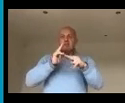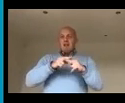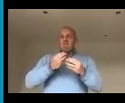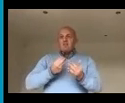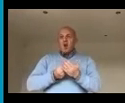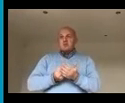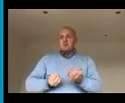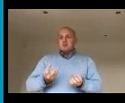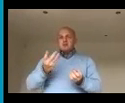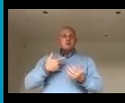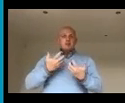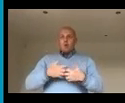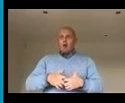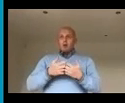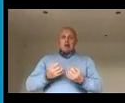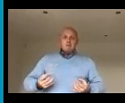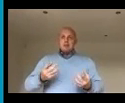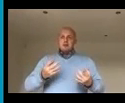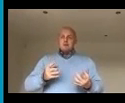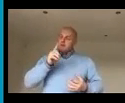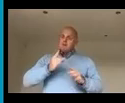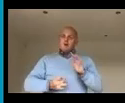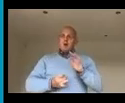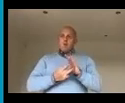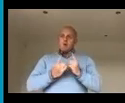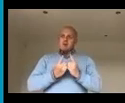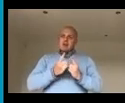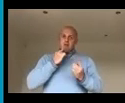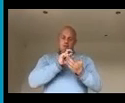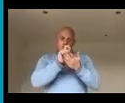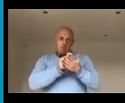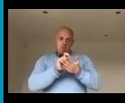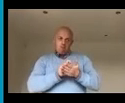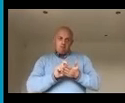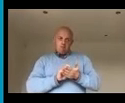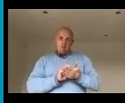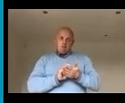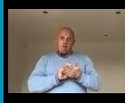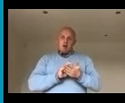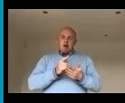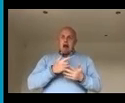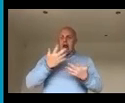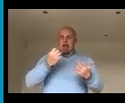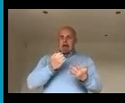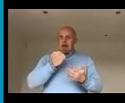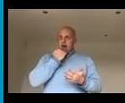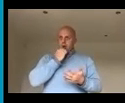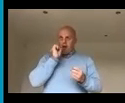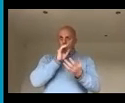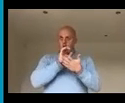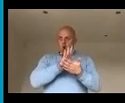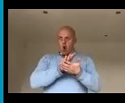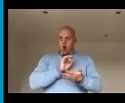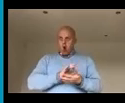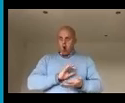expenses. One crucial thing when you're filling out the form is that the numbers must add up. And if they don't, it won't let